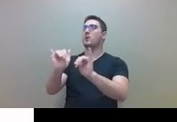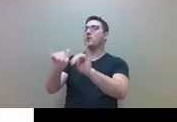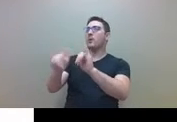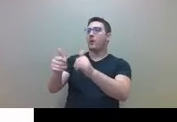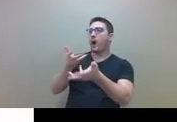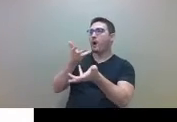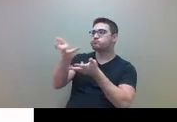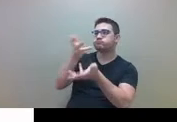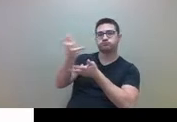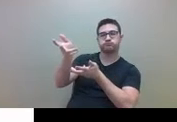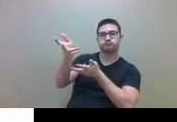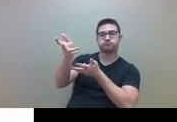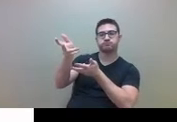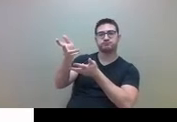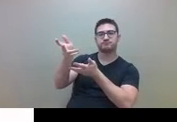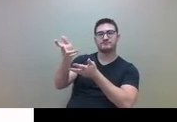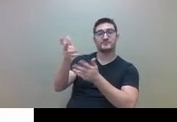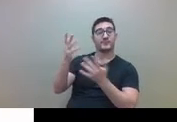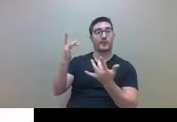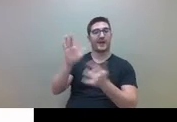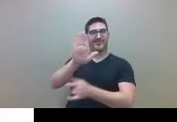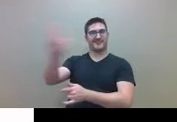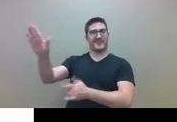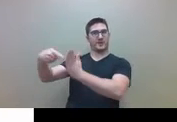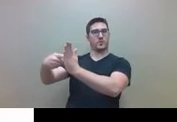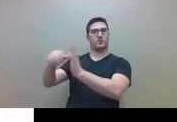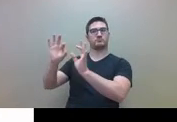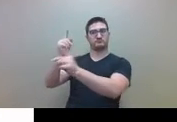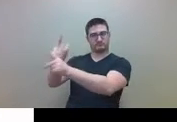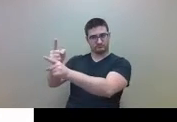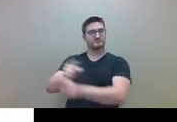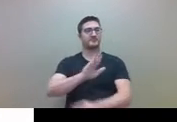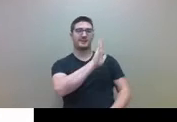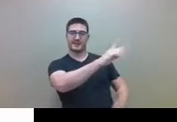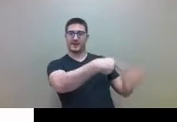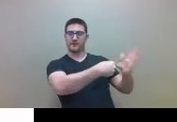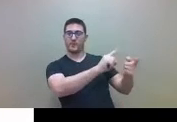and strategize, and keep your friends as your friends.